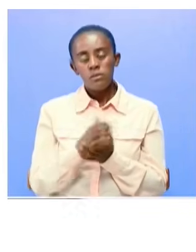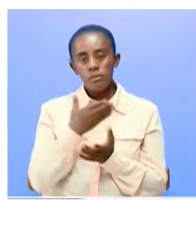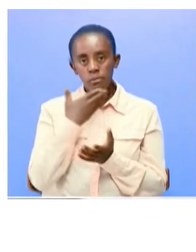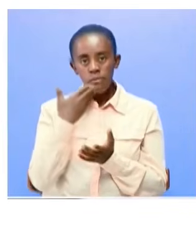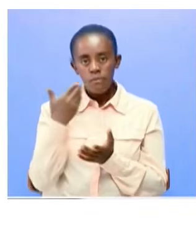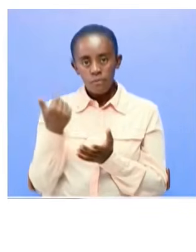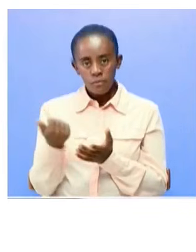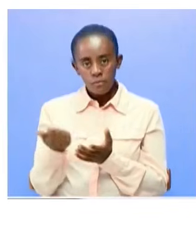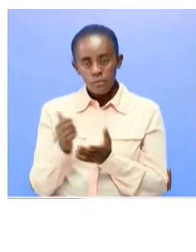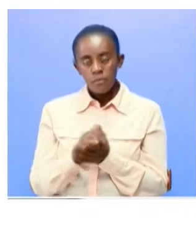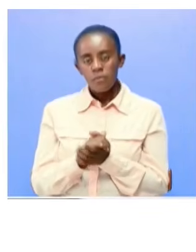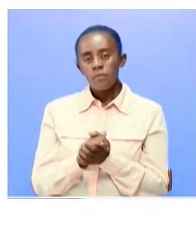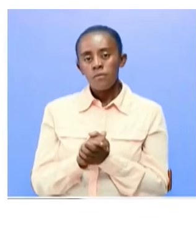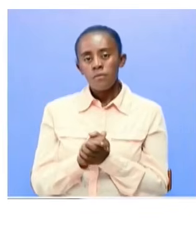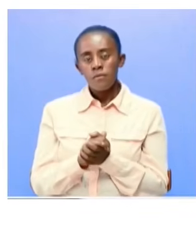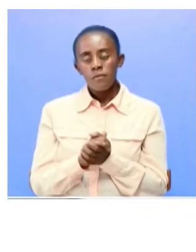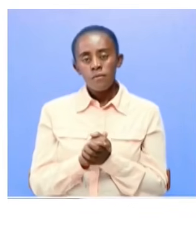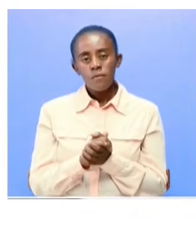better